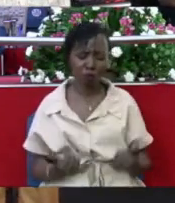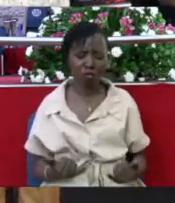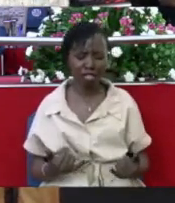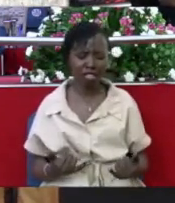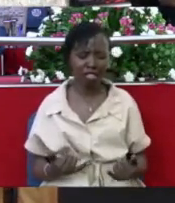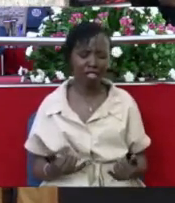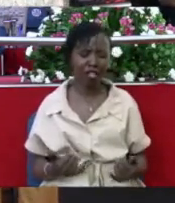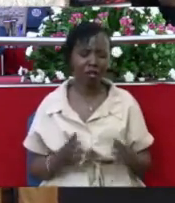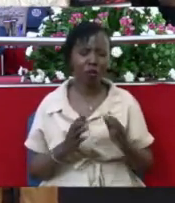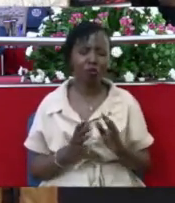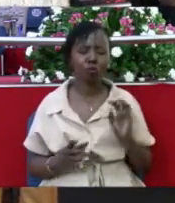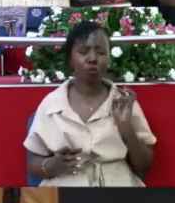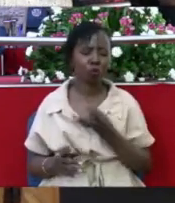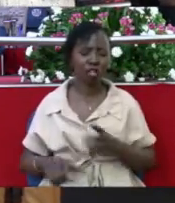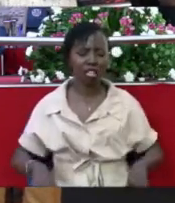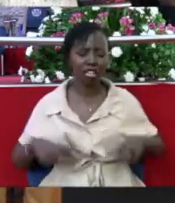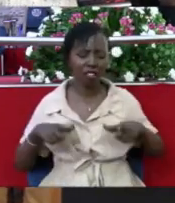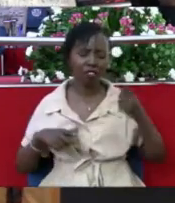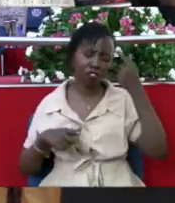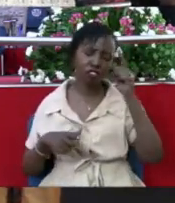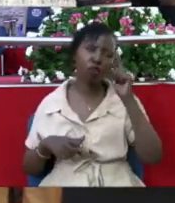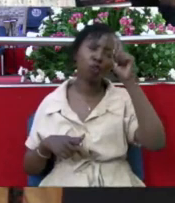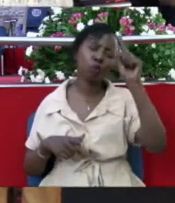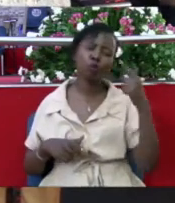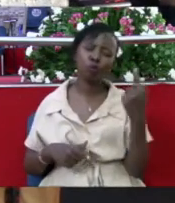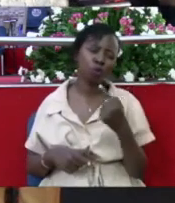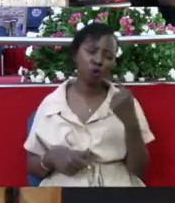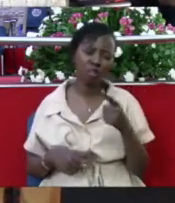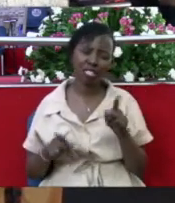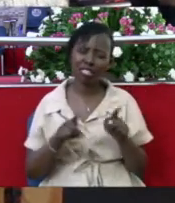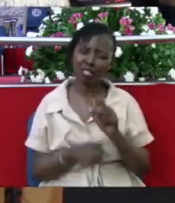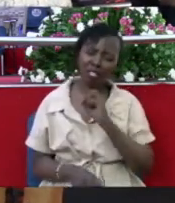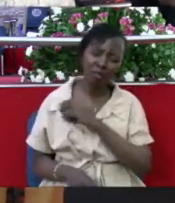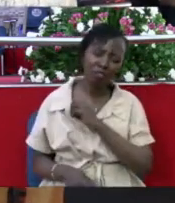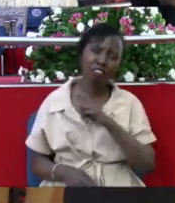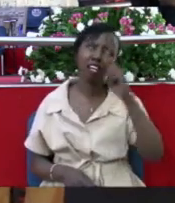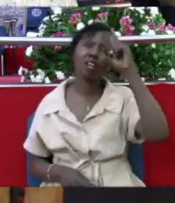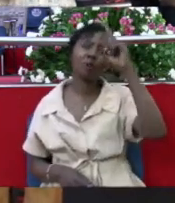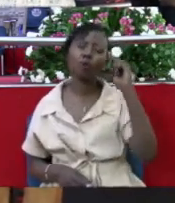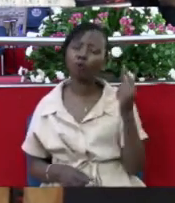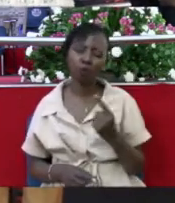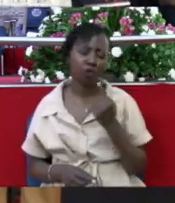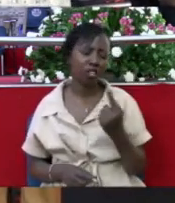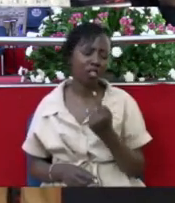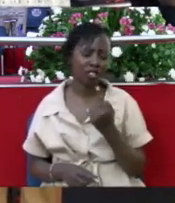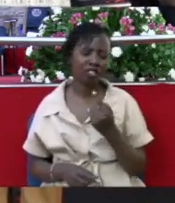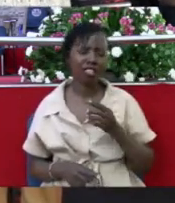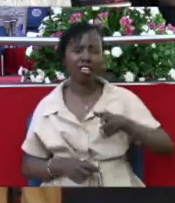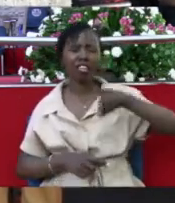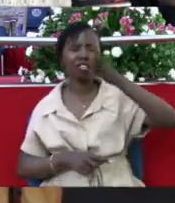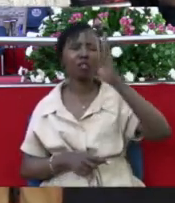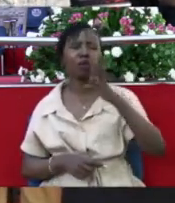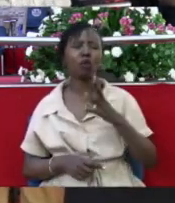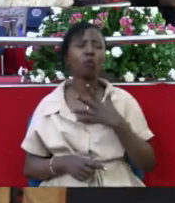audience of one. Tunataka kuishi tukiwa mmoja. We fear you only, O God. Tukusikize wewe peke yako. And God, we seek to please